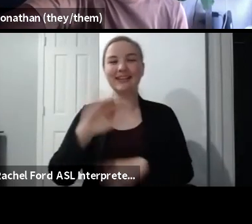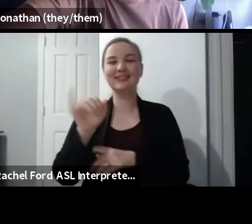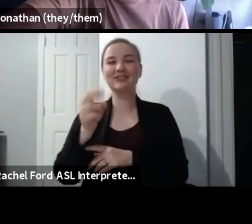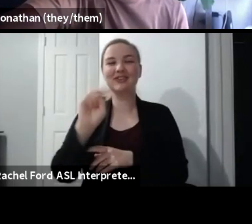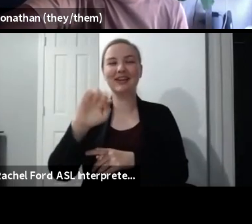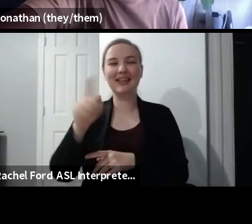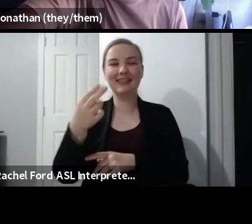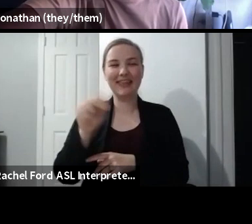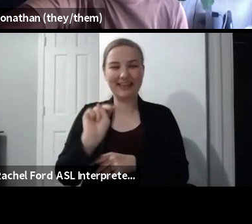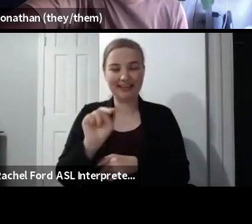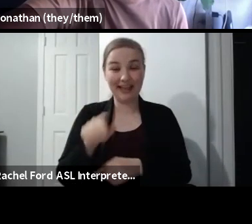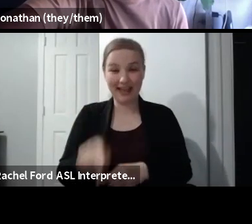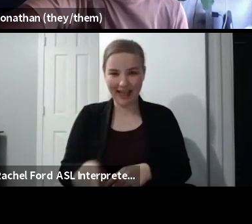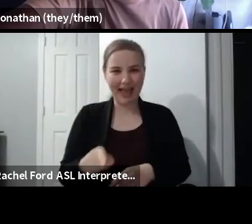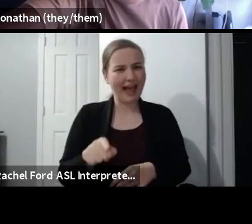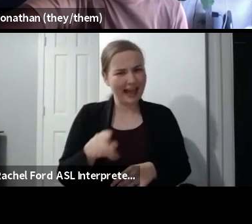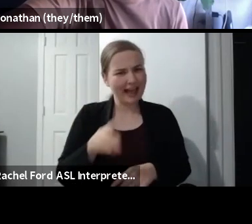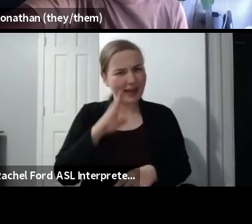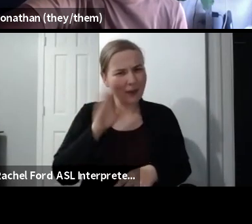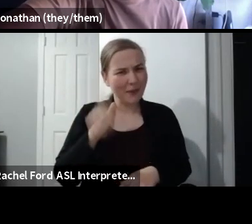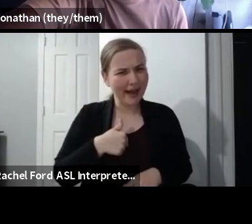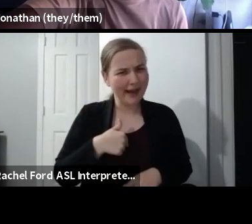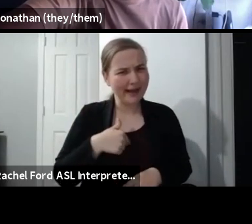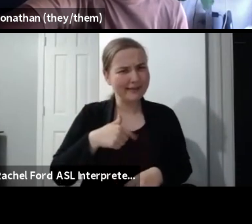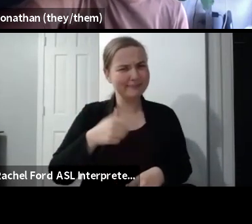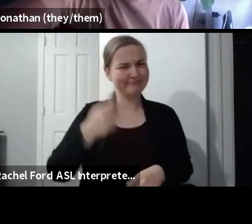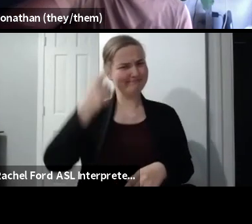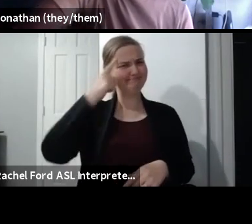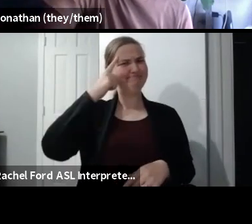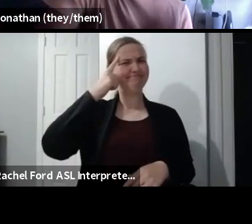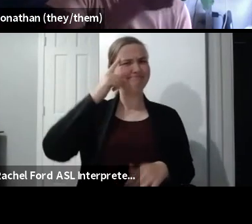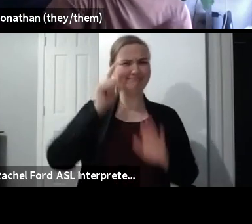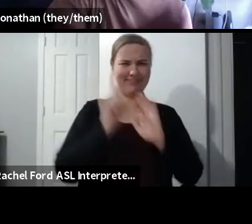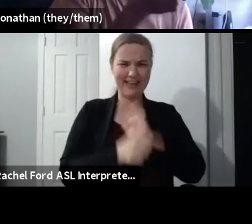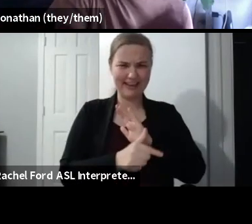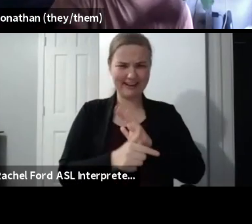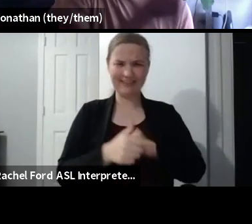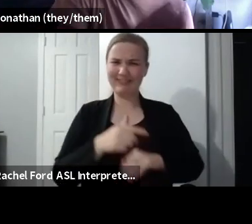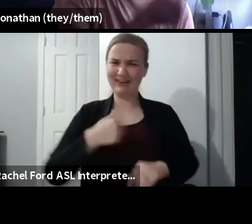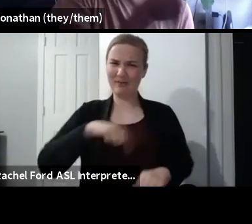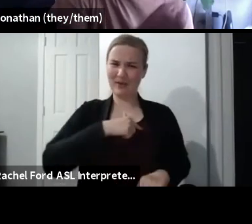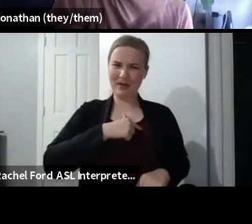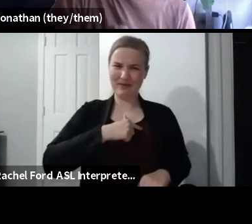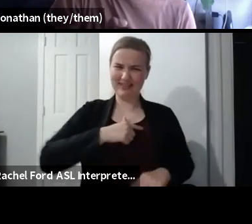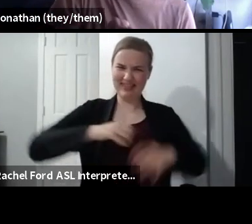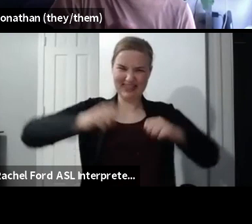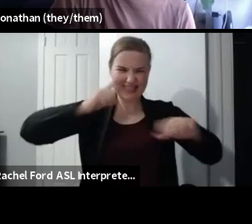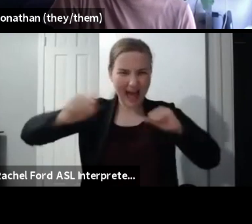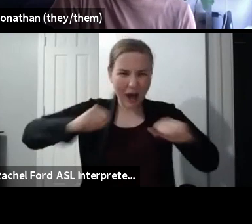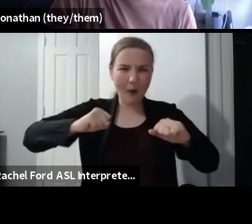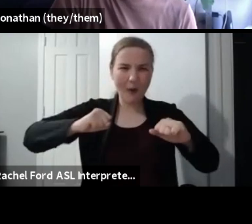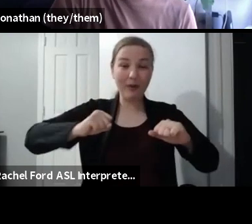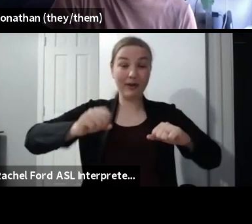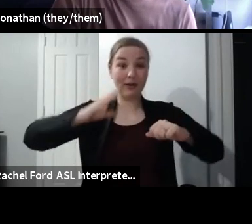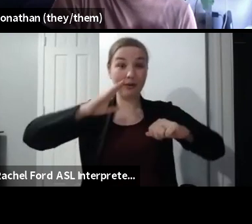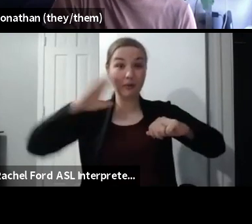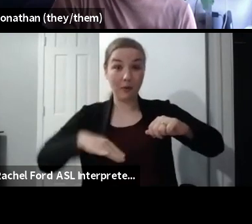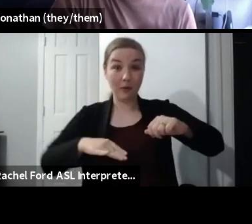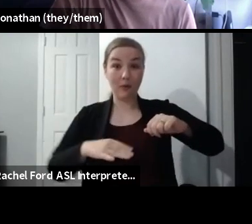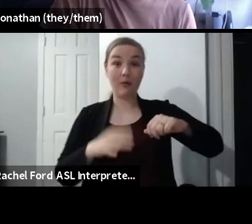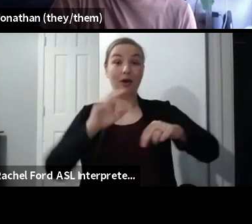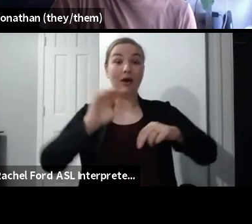out we were loud, you know, like I'm remembering like when the broom, I grew up in an apartment building, like when the broom would hit from underneath and I was like, or